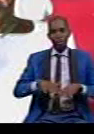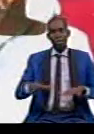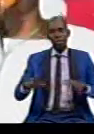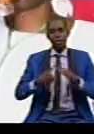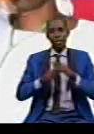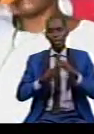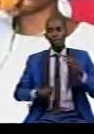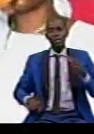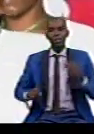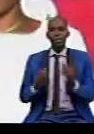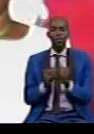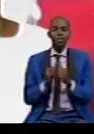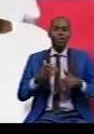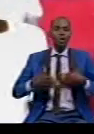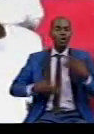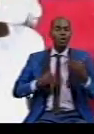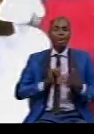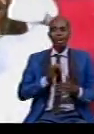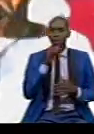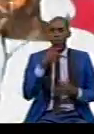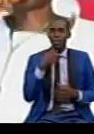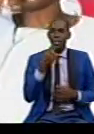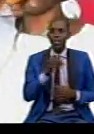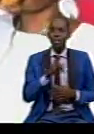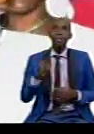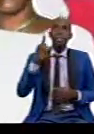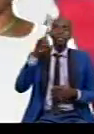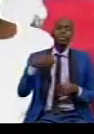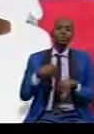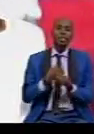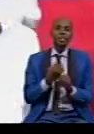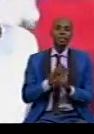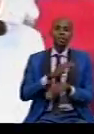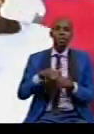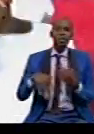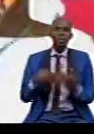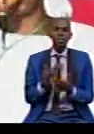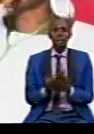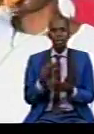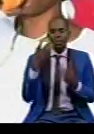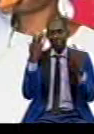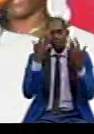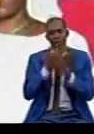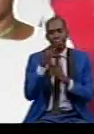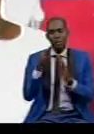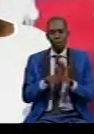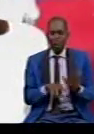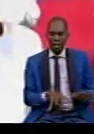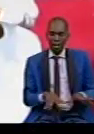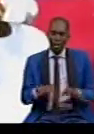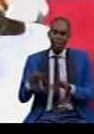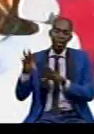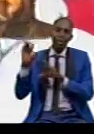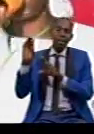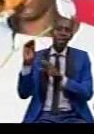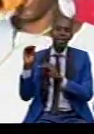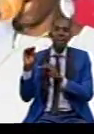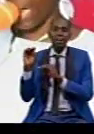all possibilities on every life right now in Jesus'